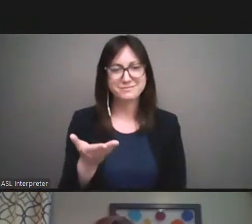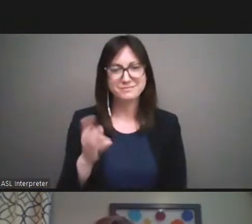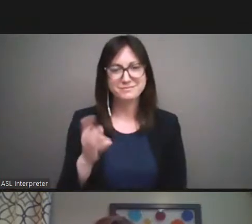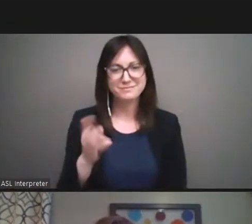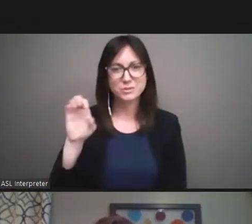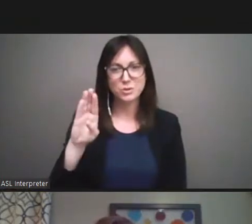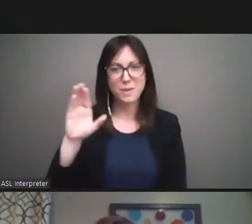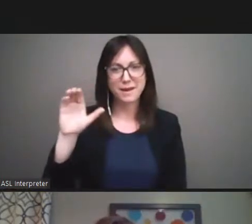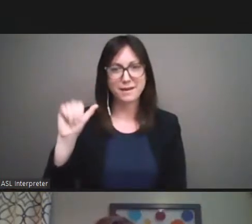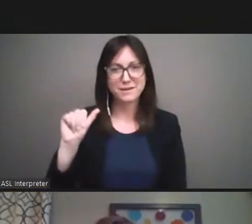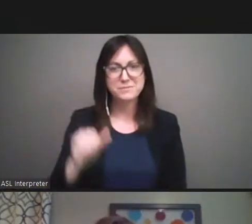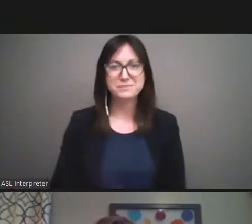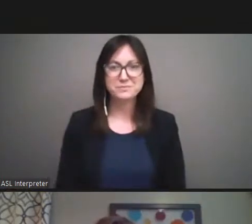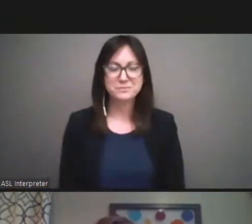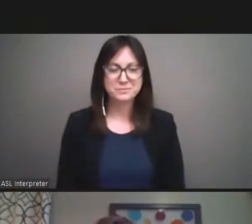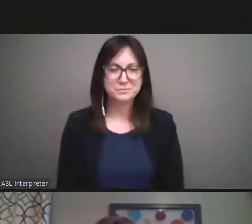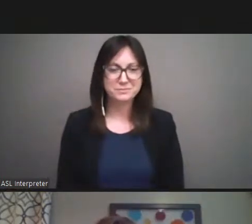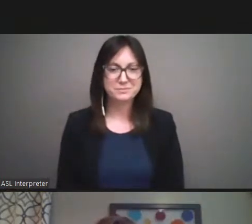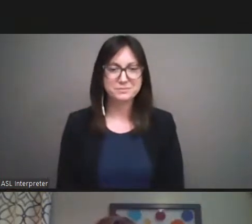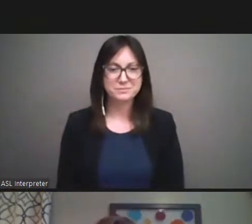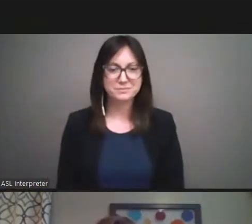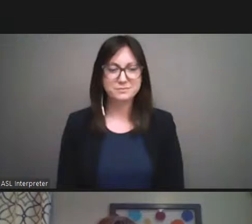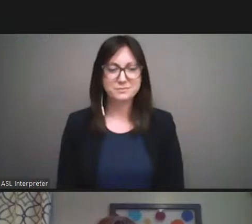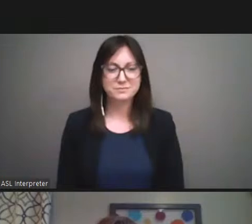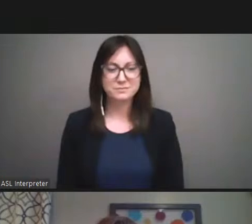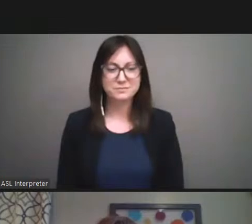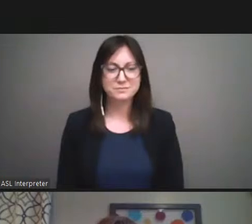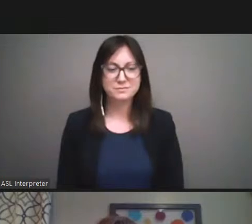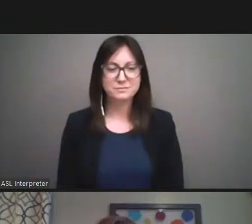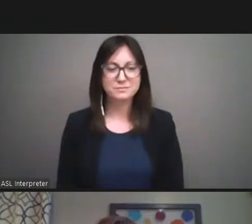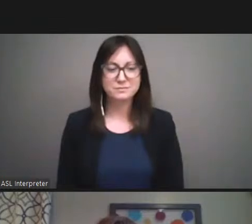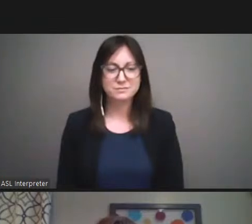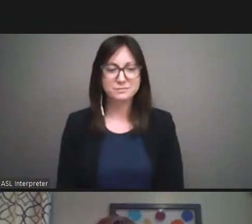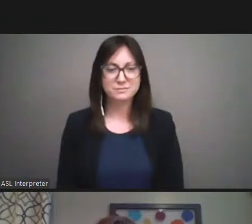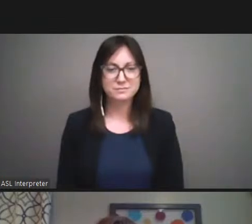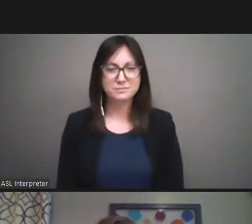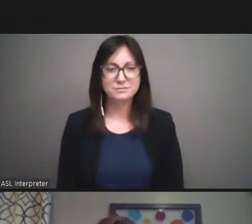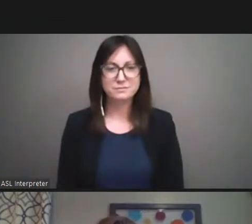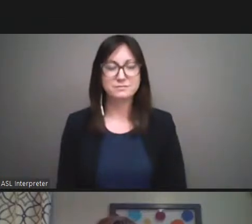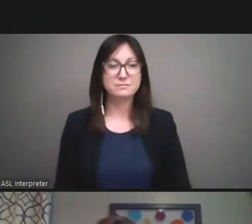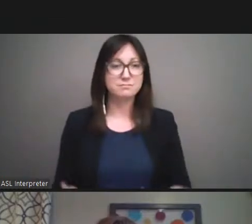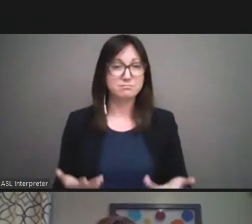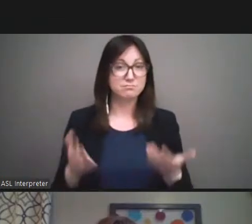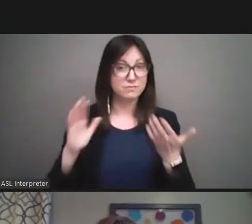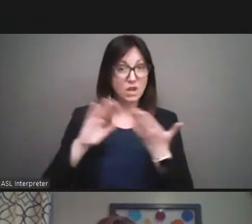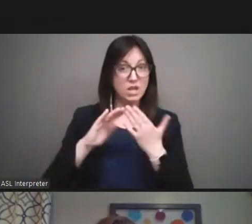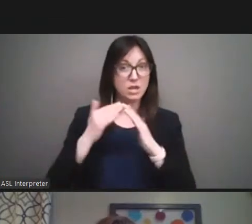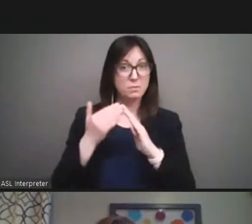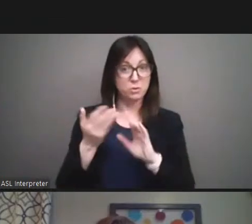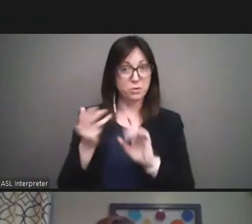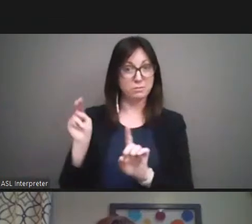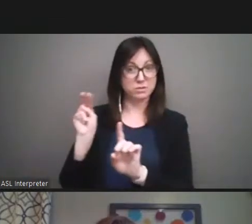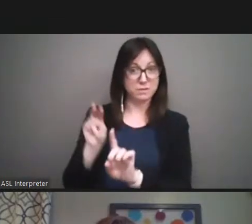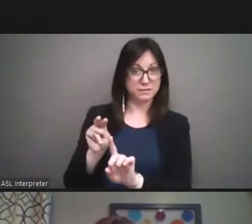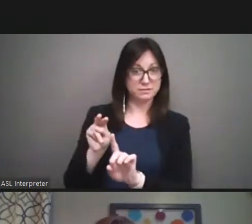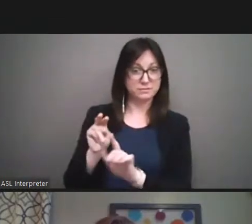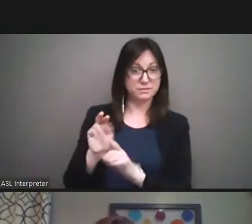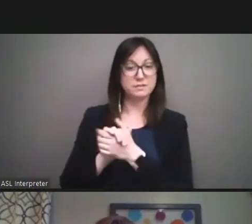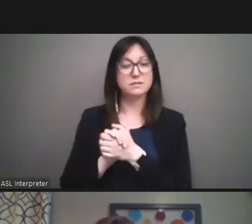I think from a from a community perspective,